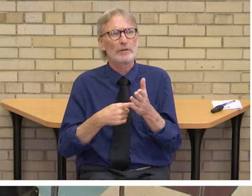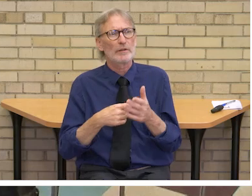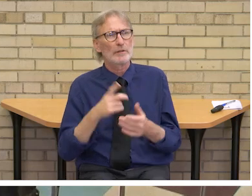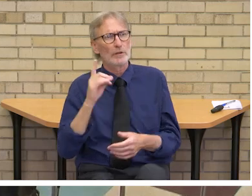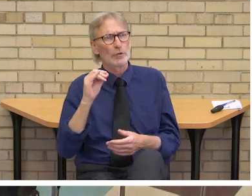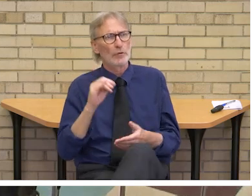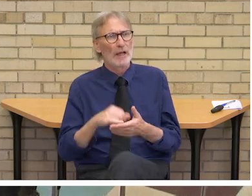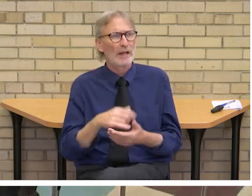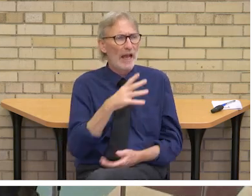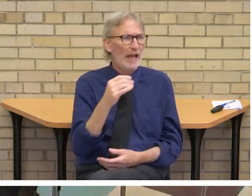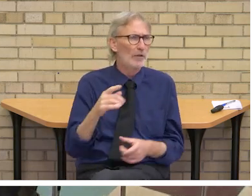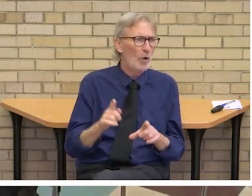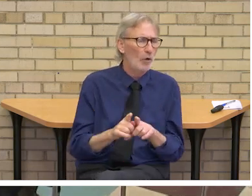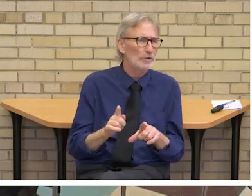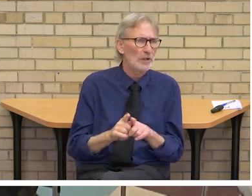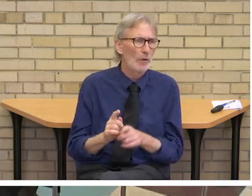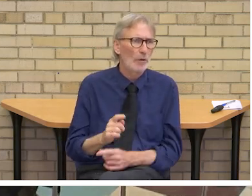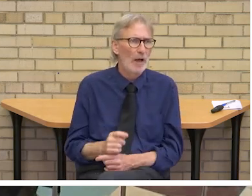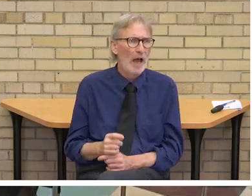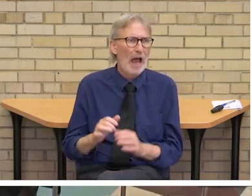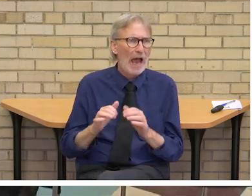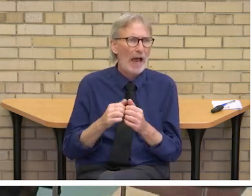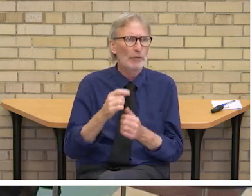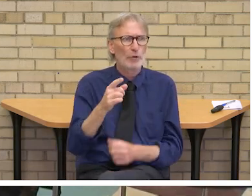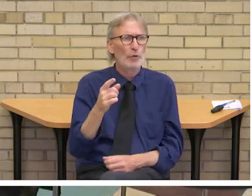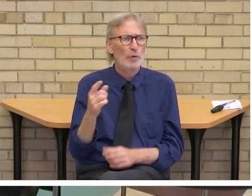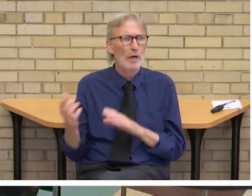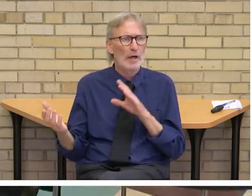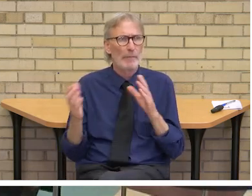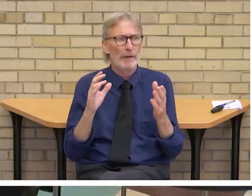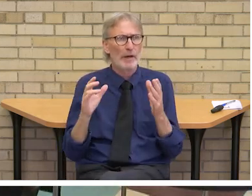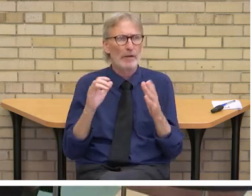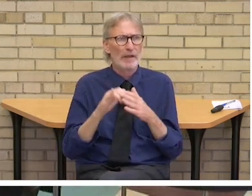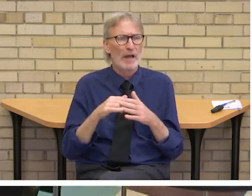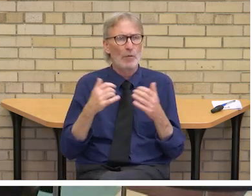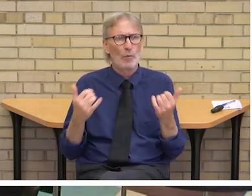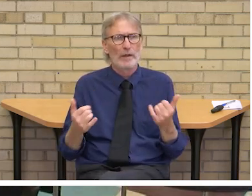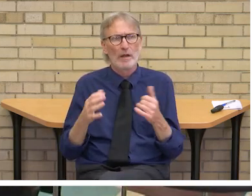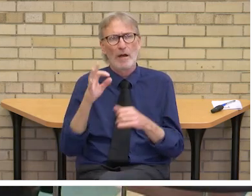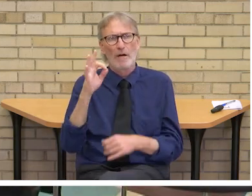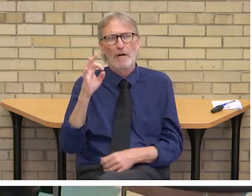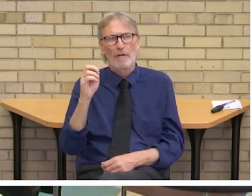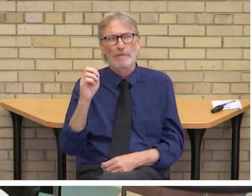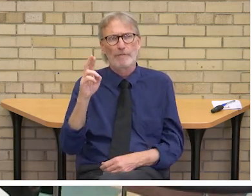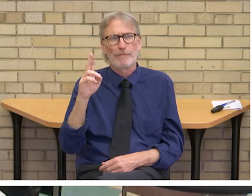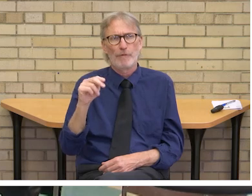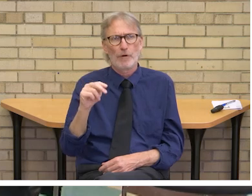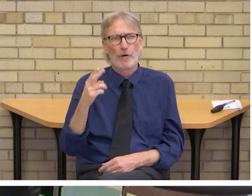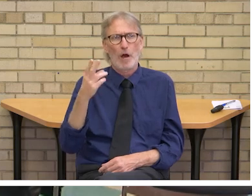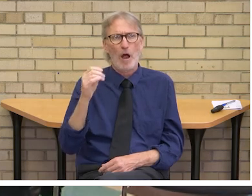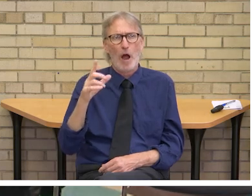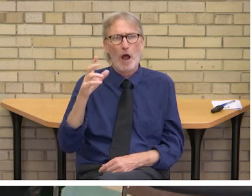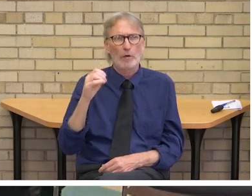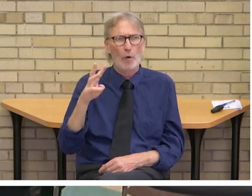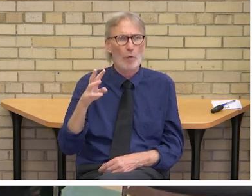And also, how did you compare it with the Fern Hollow Bridge, which has fewer